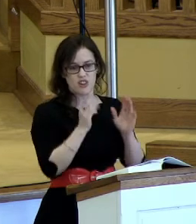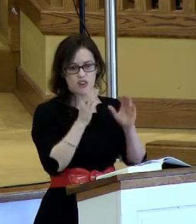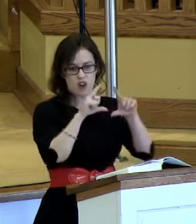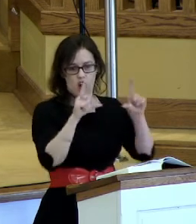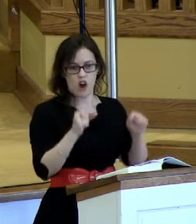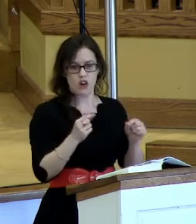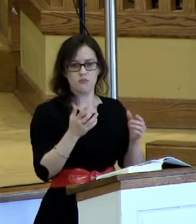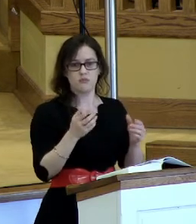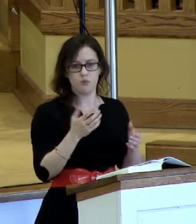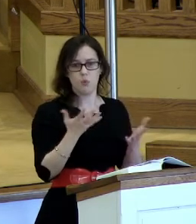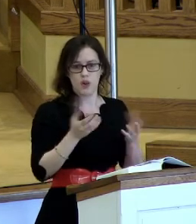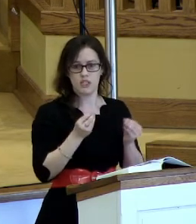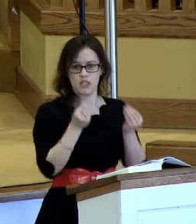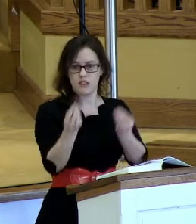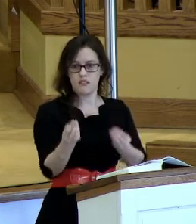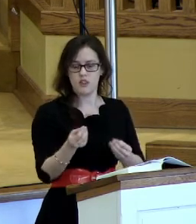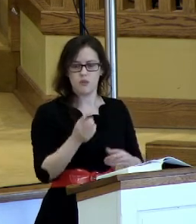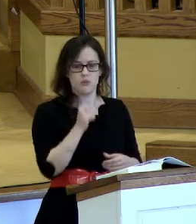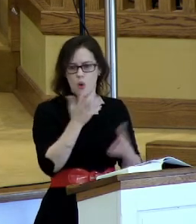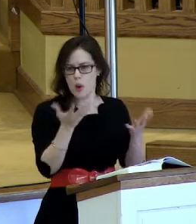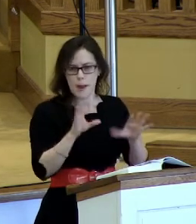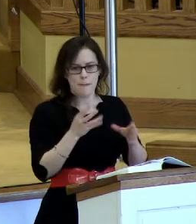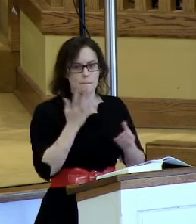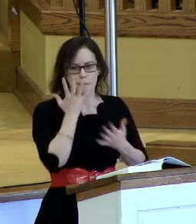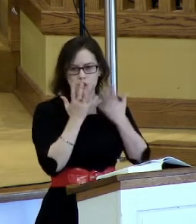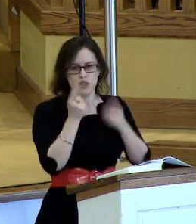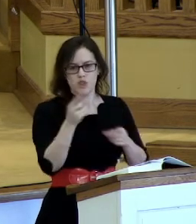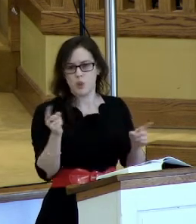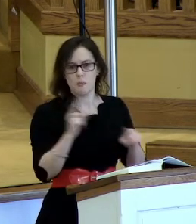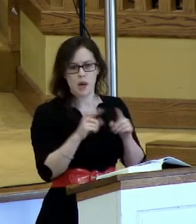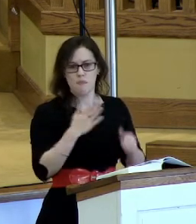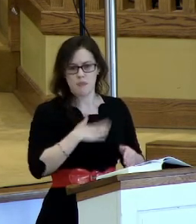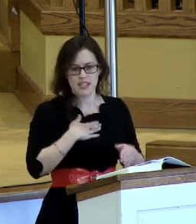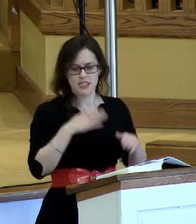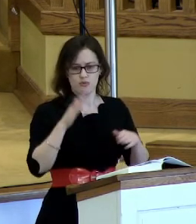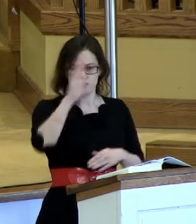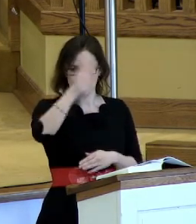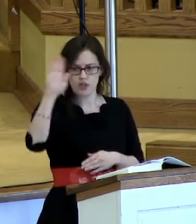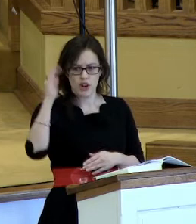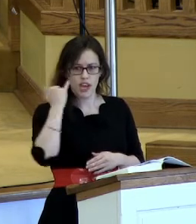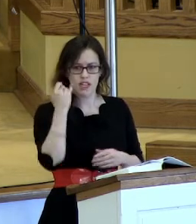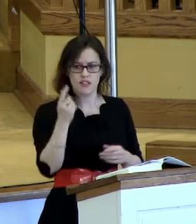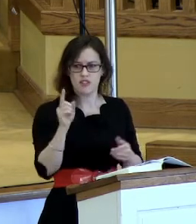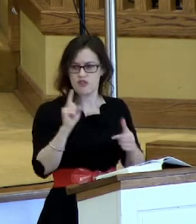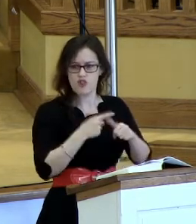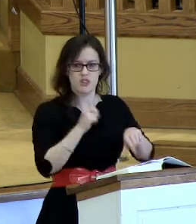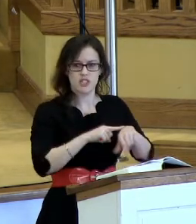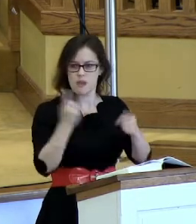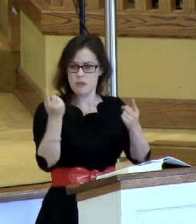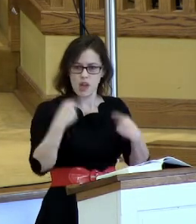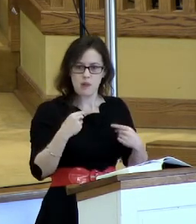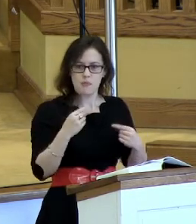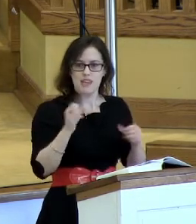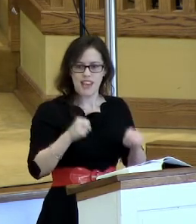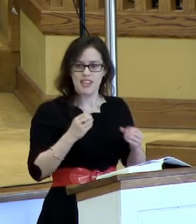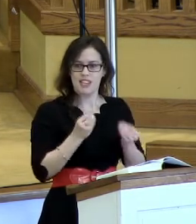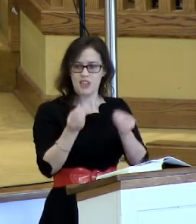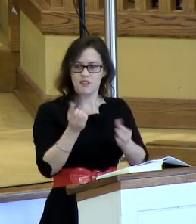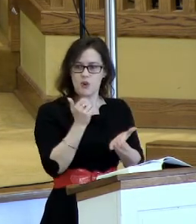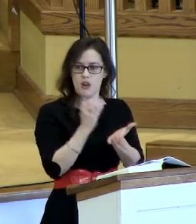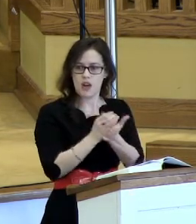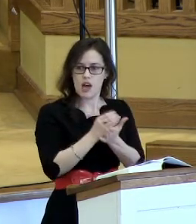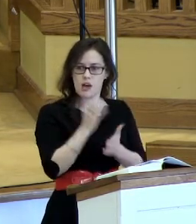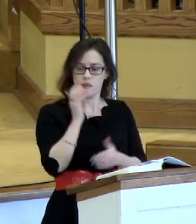to give you one. And we'll not embarrass you, but if you just raise your hand, we'll give you a visitor card so you can turn that in at the end. We have a visitor over here, Brother